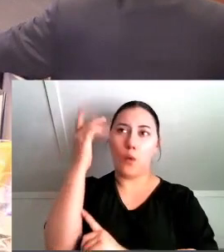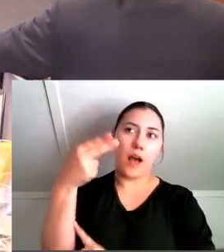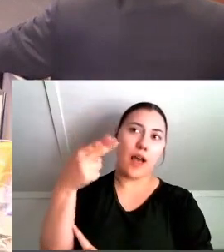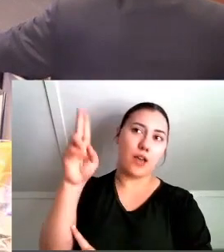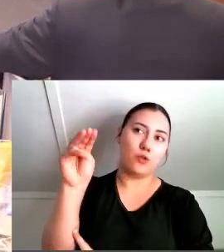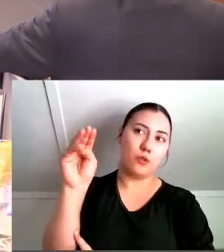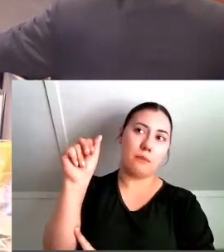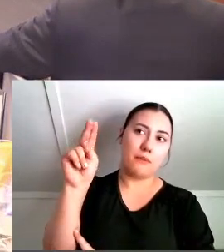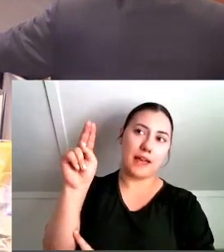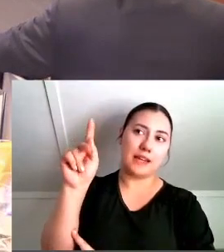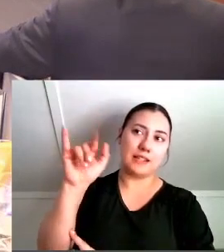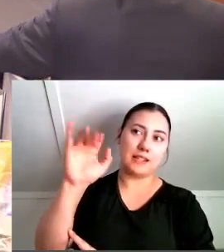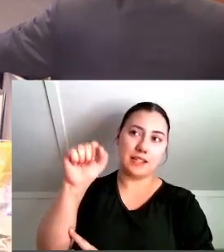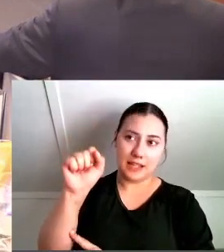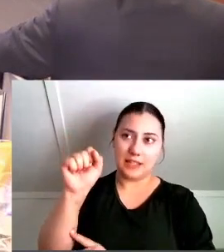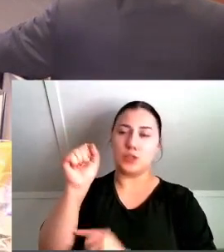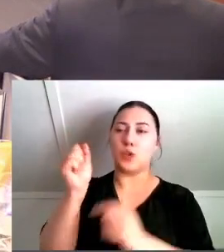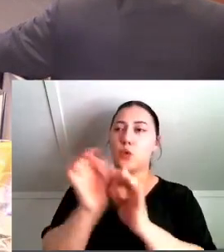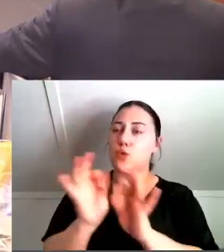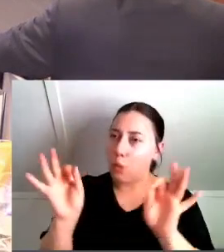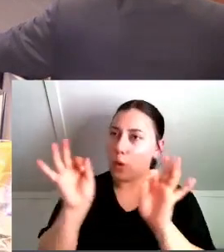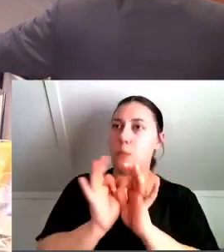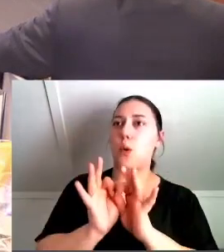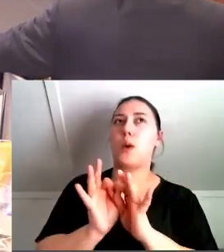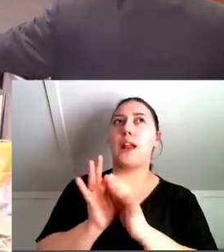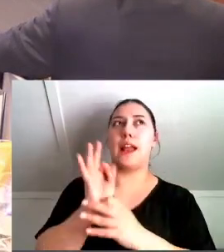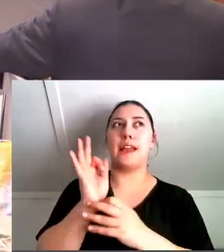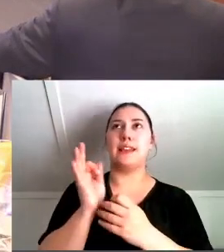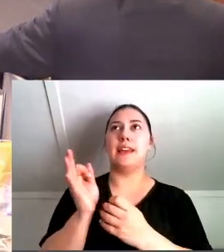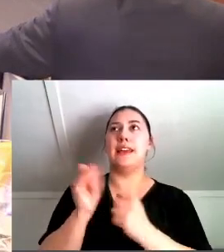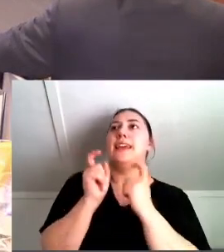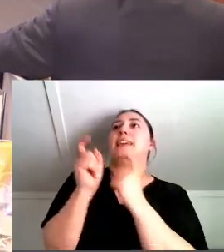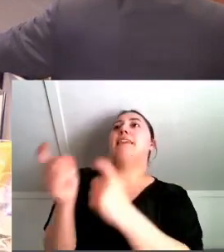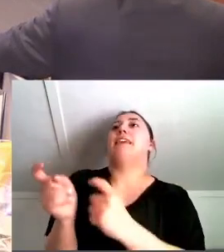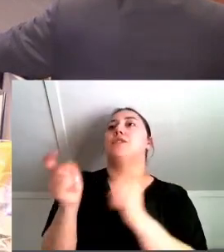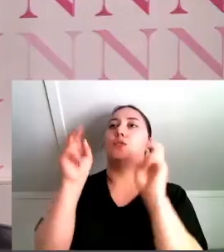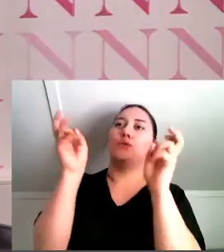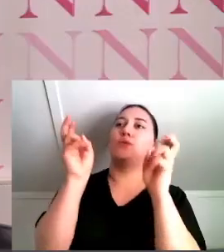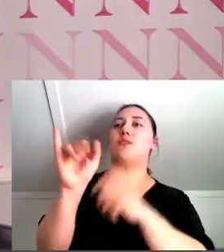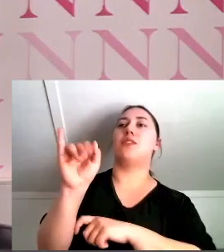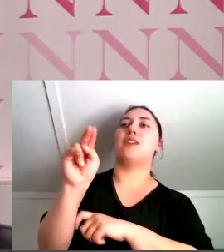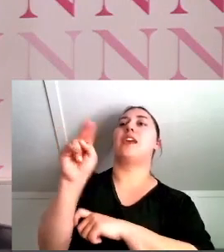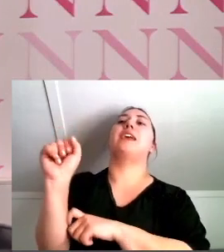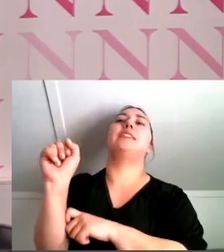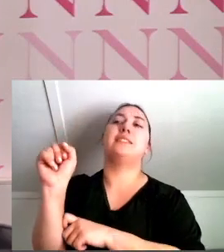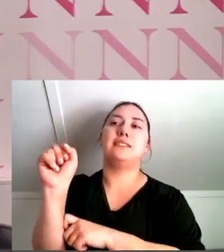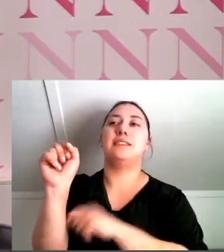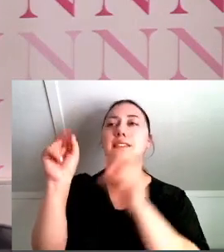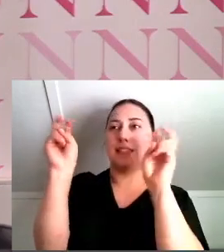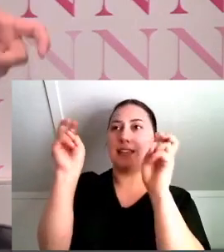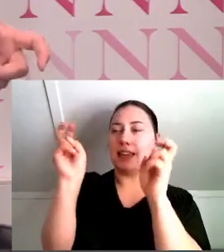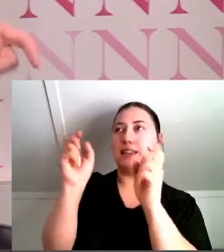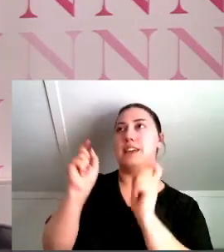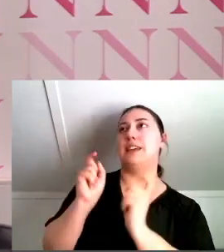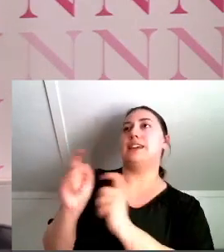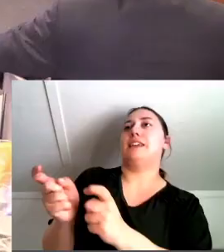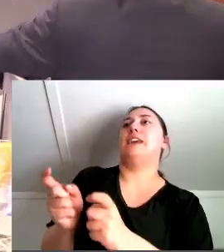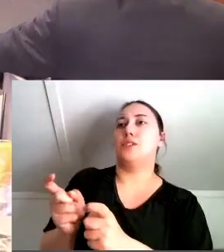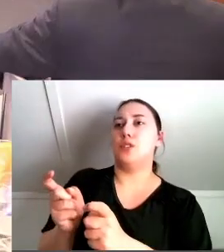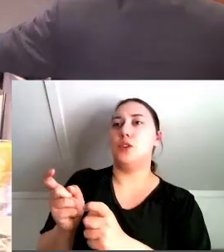you those ins to making the case to people when they don't understand why the humanities